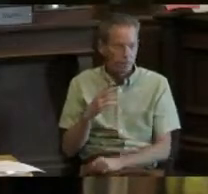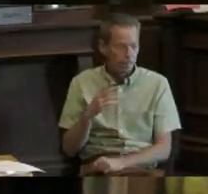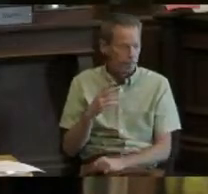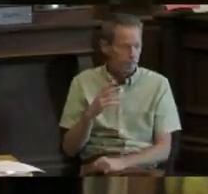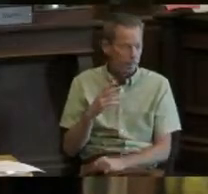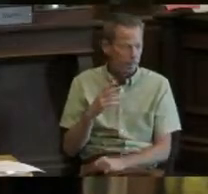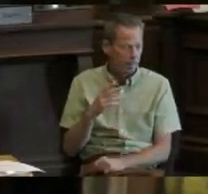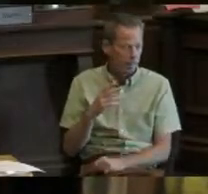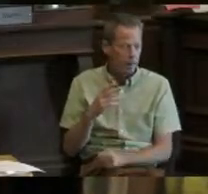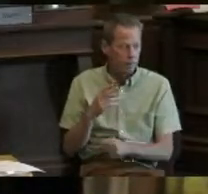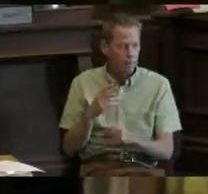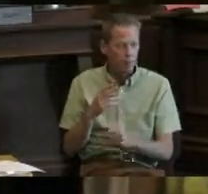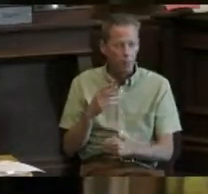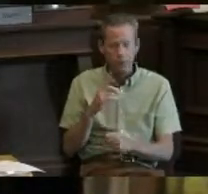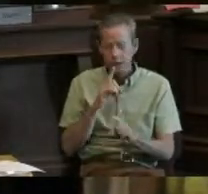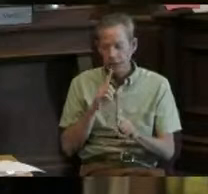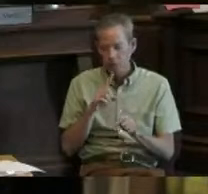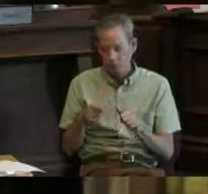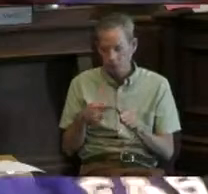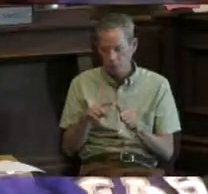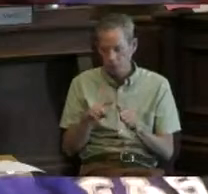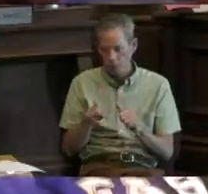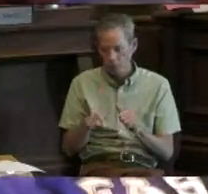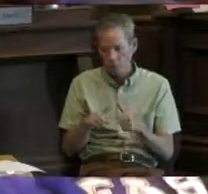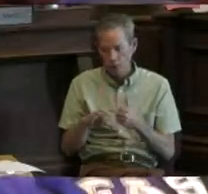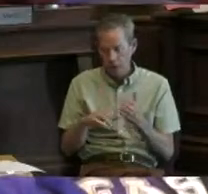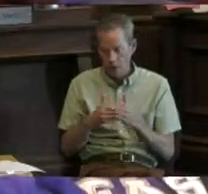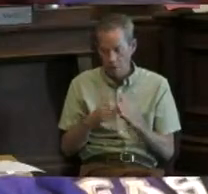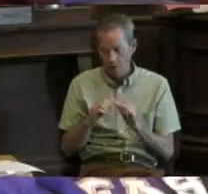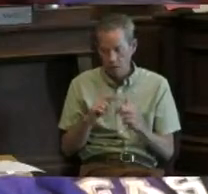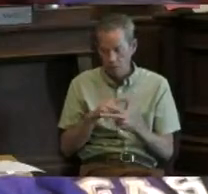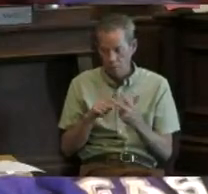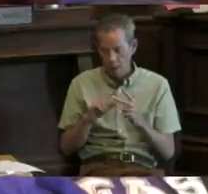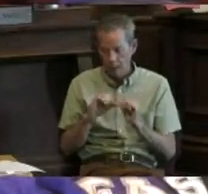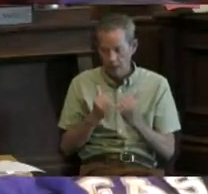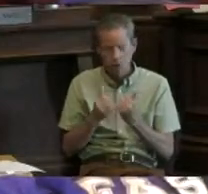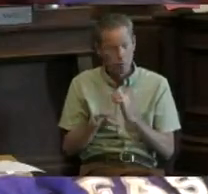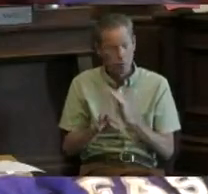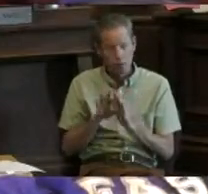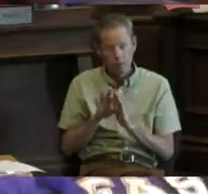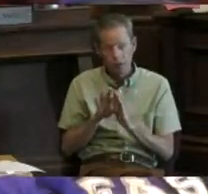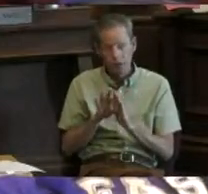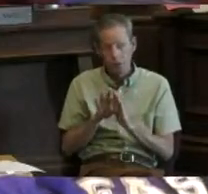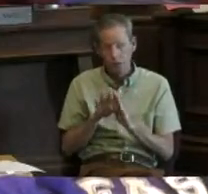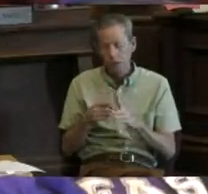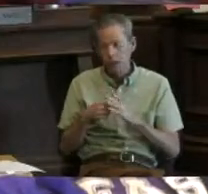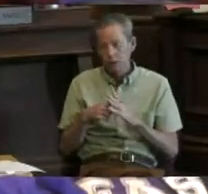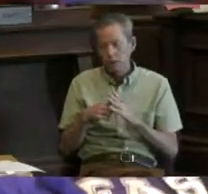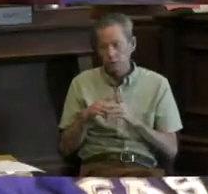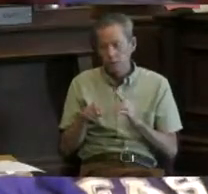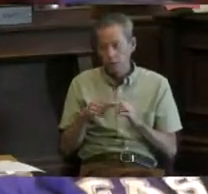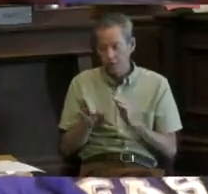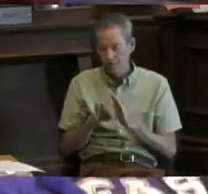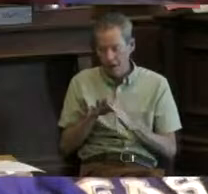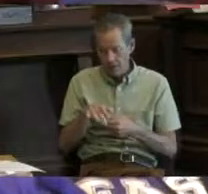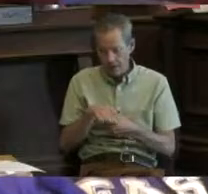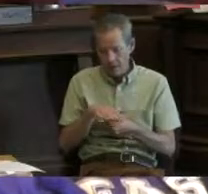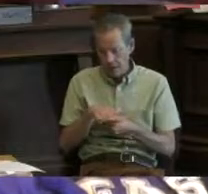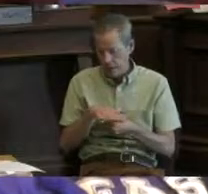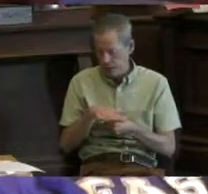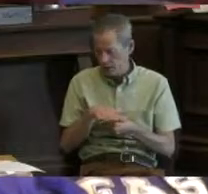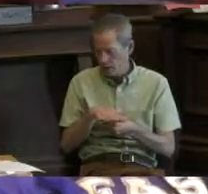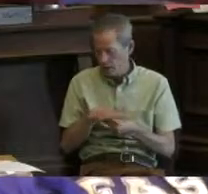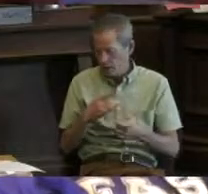project. To answer your first question of how these groups were chosen. Initially, once we found the site, we